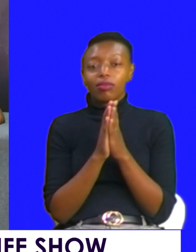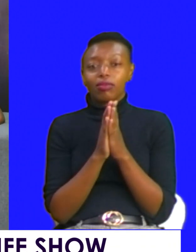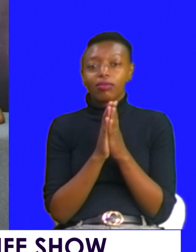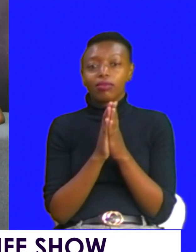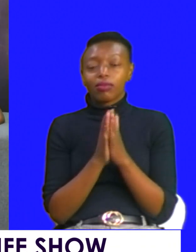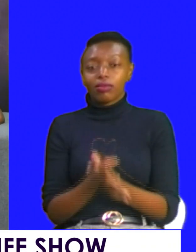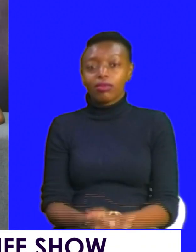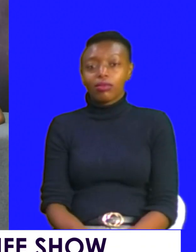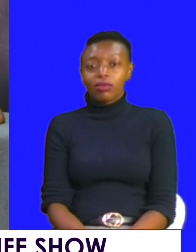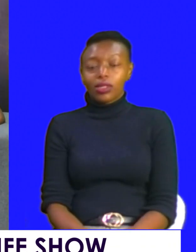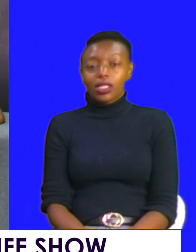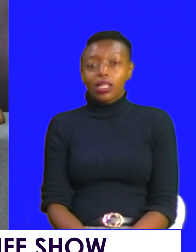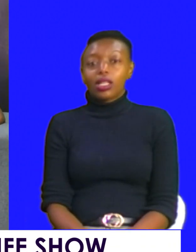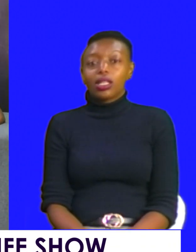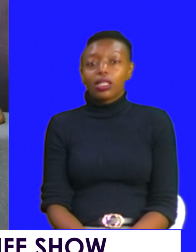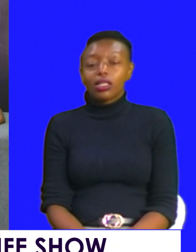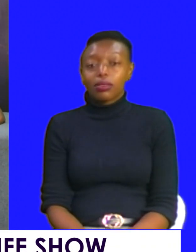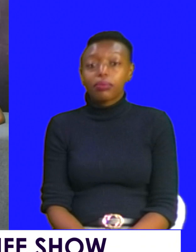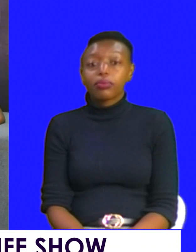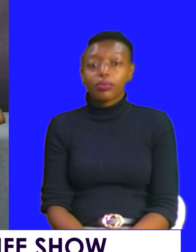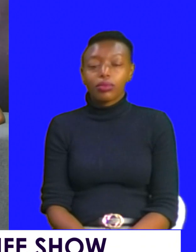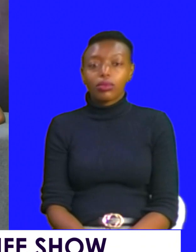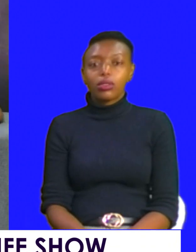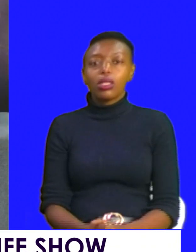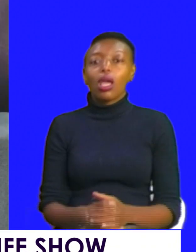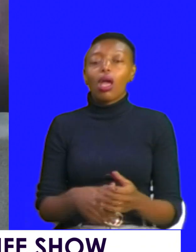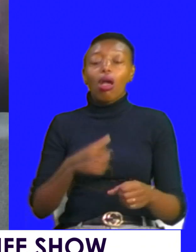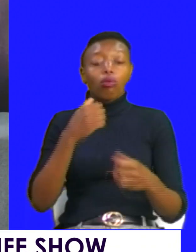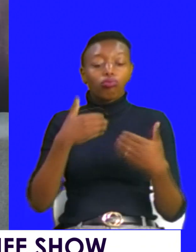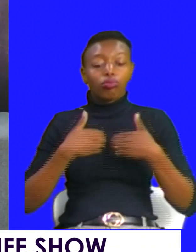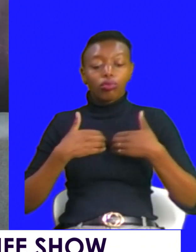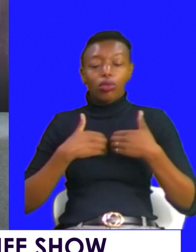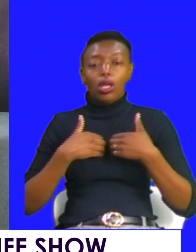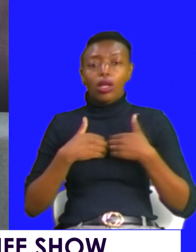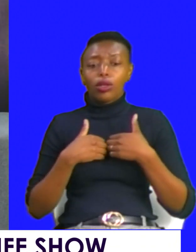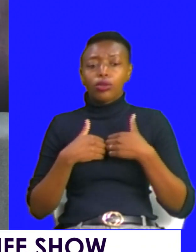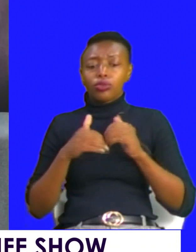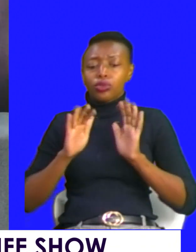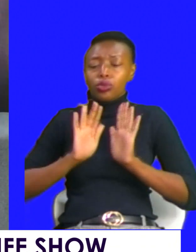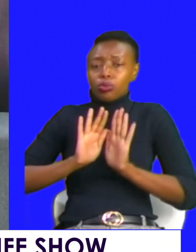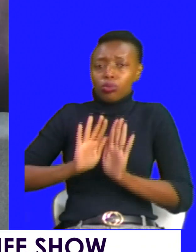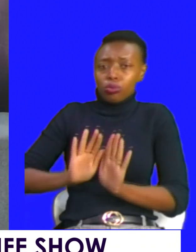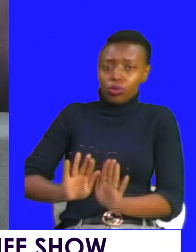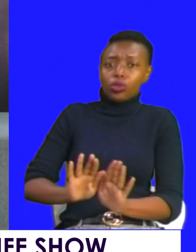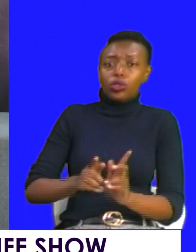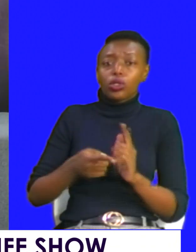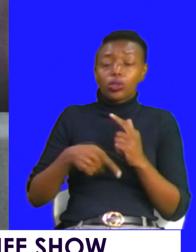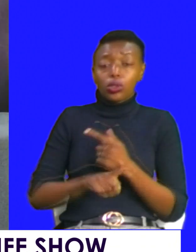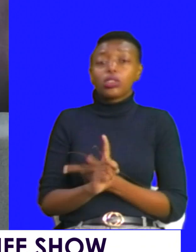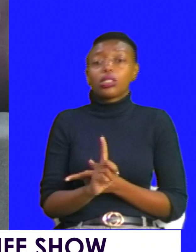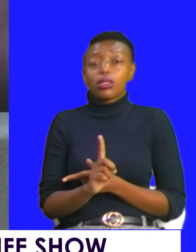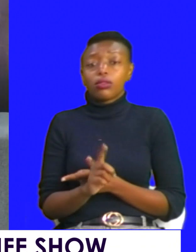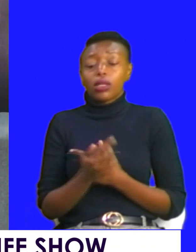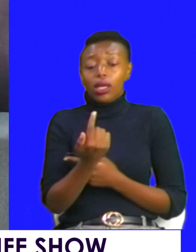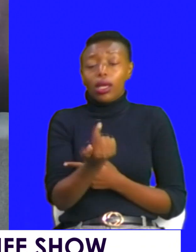developed with the consistency. Okay? Yeah. You have to be consistent at what you do. Then that is what creates an image.